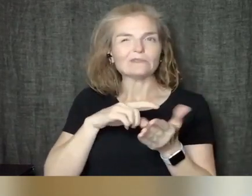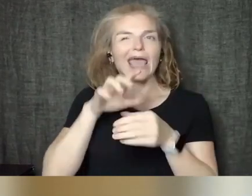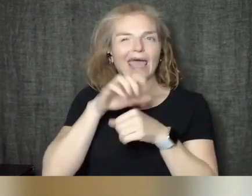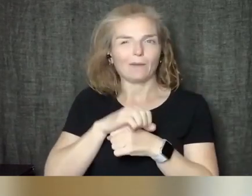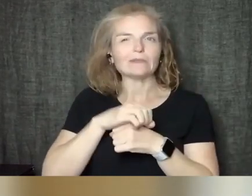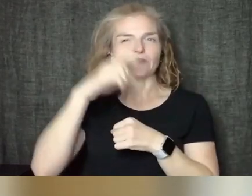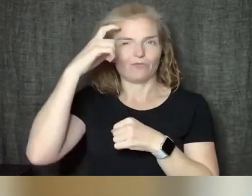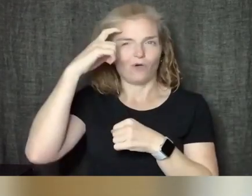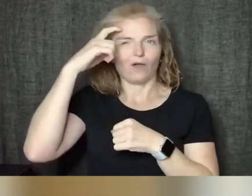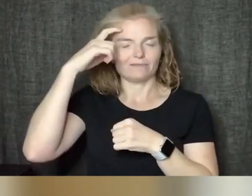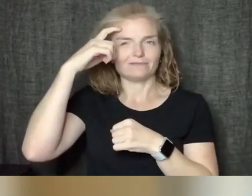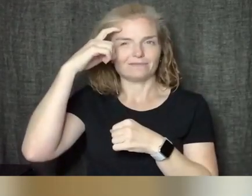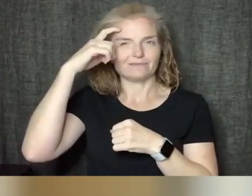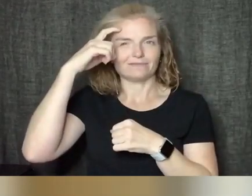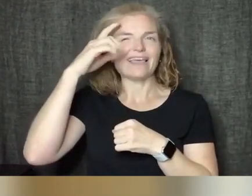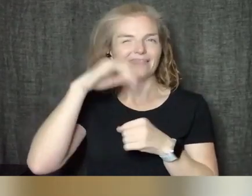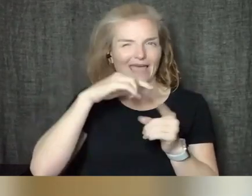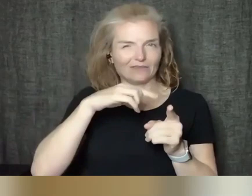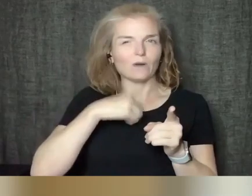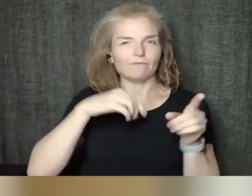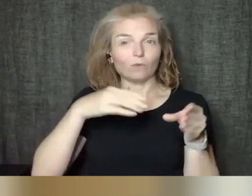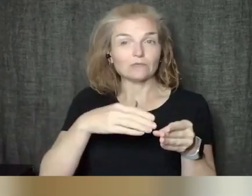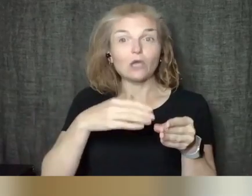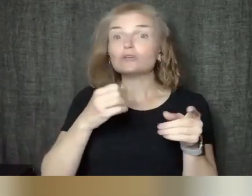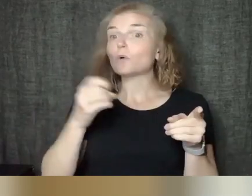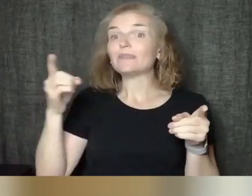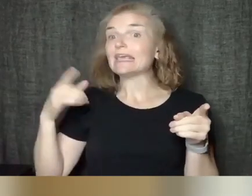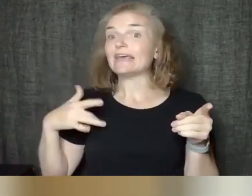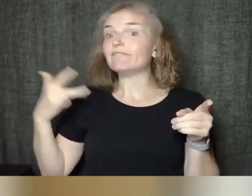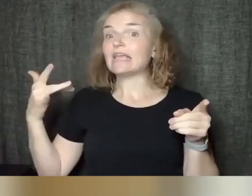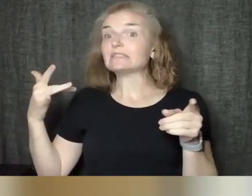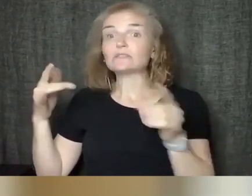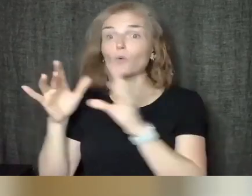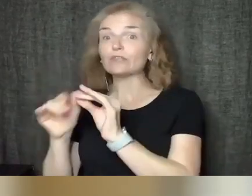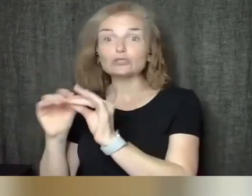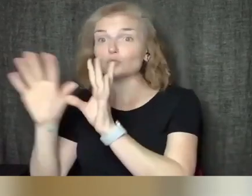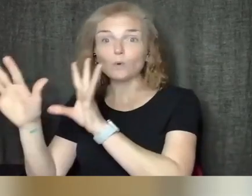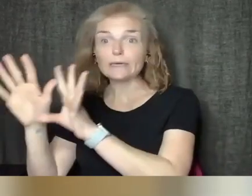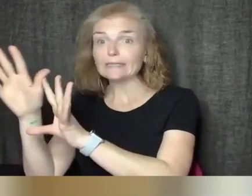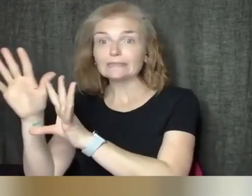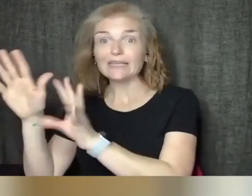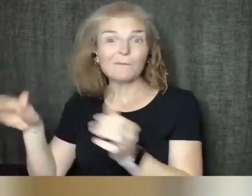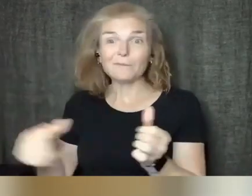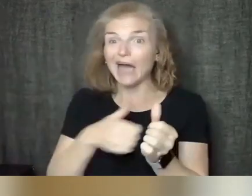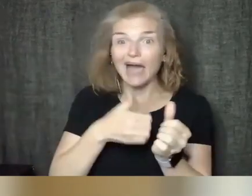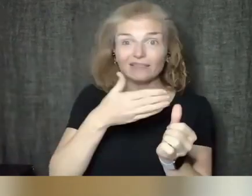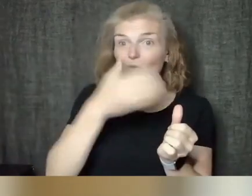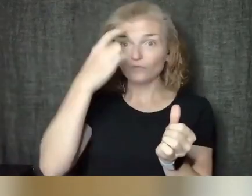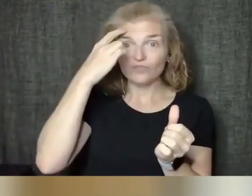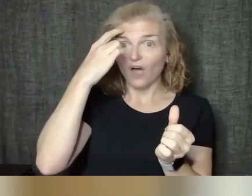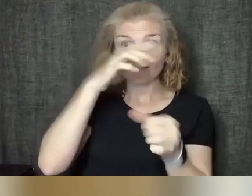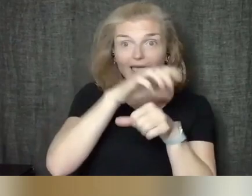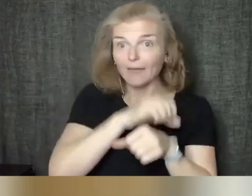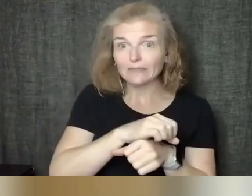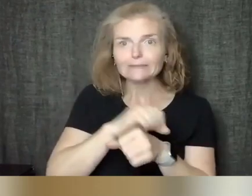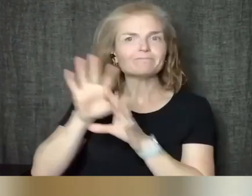part. And so the particular events that happened are of much less significance and are not